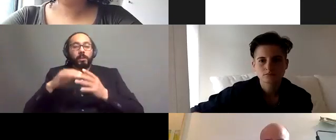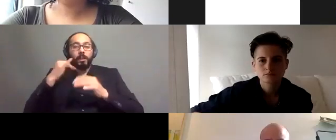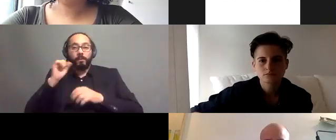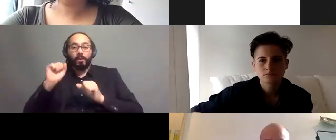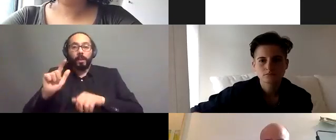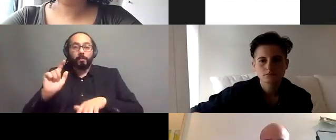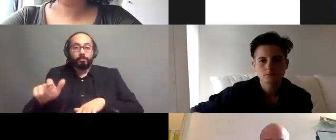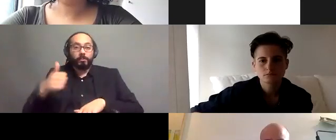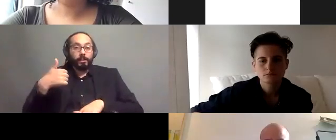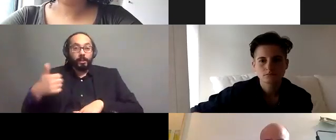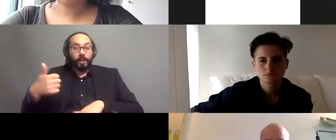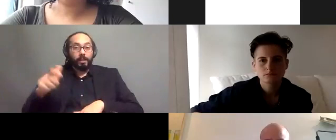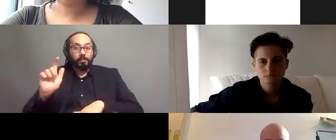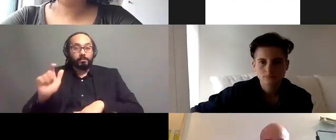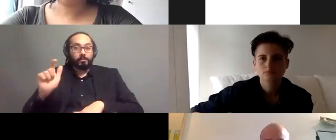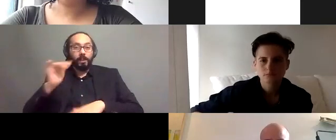helpful, I think.